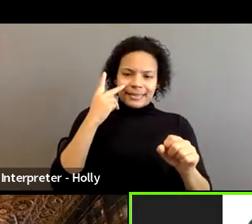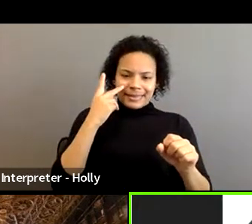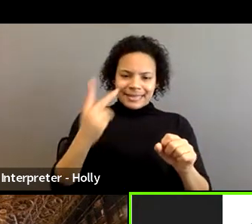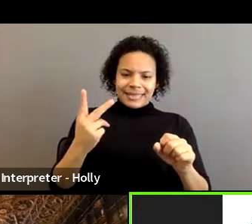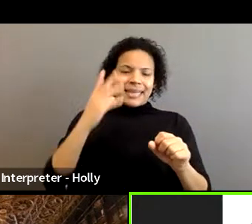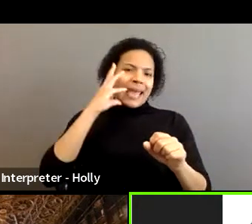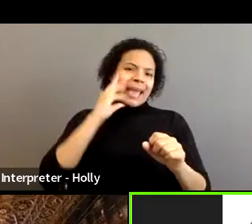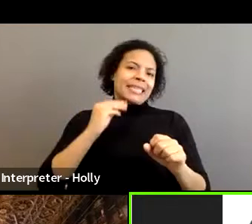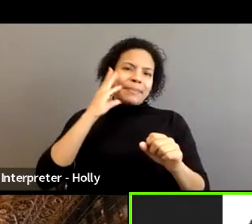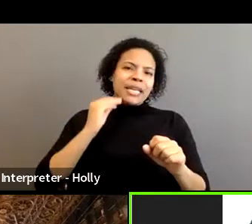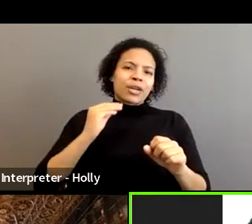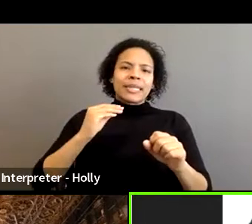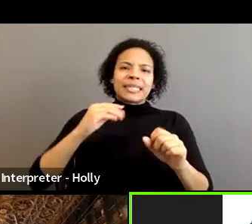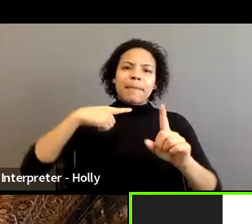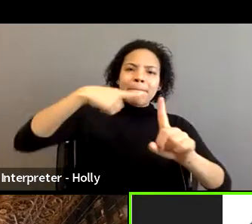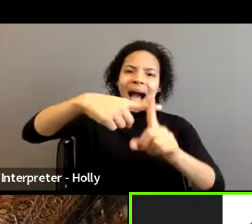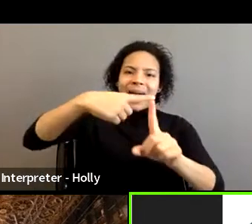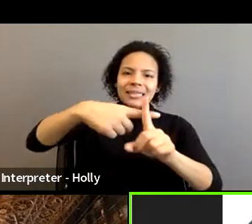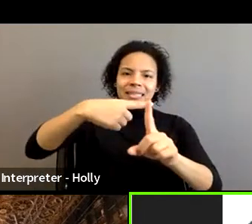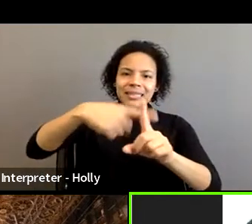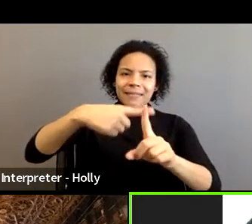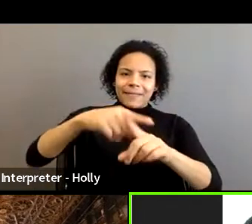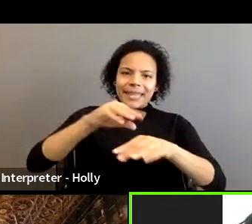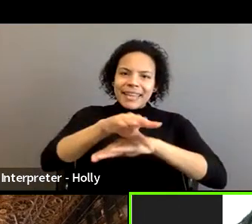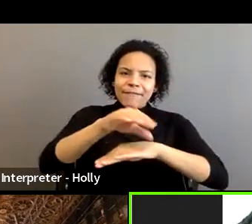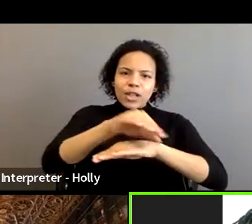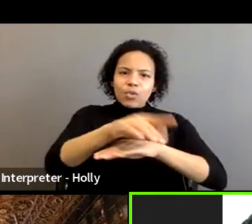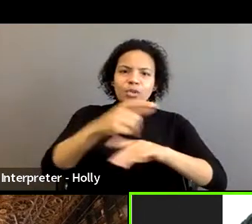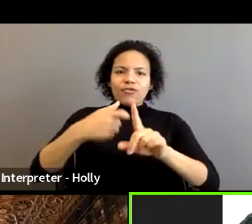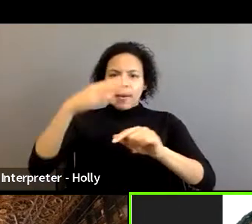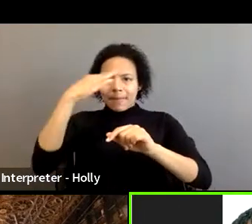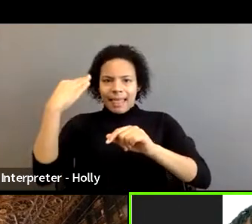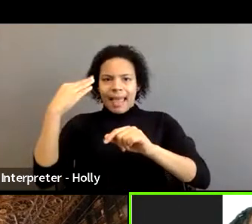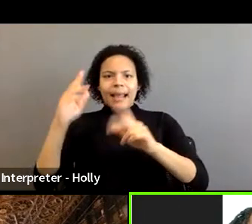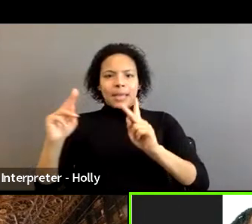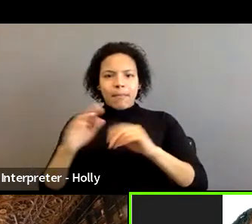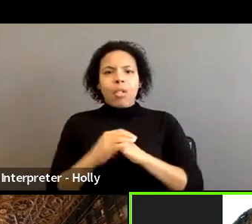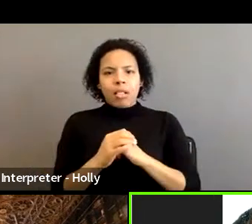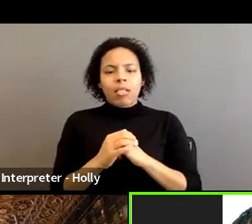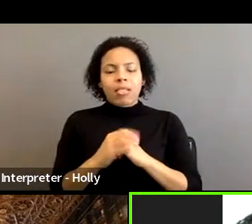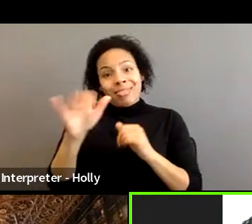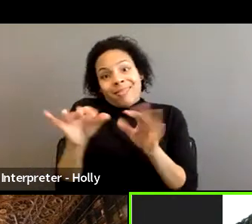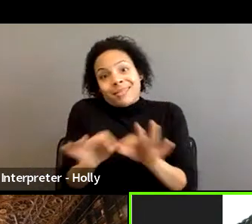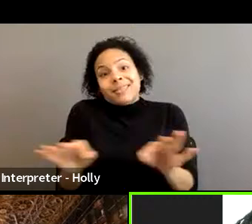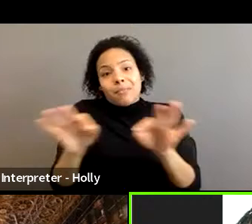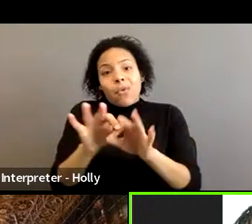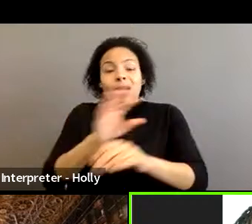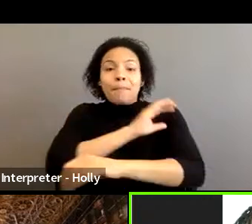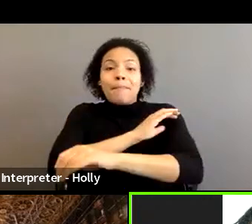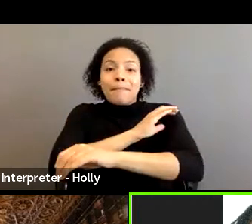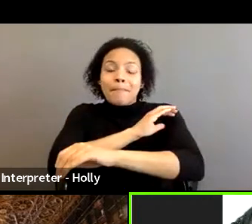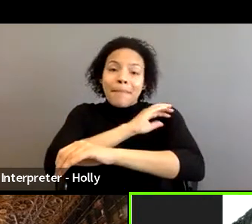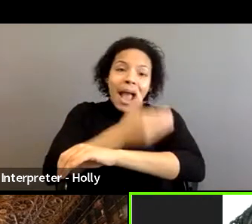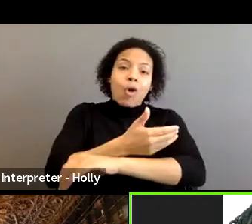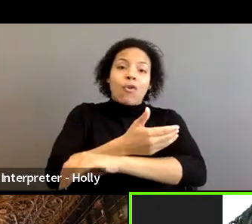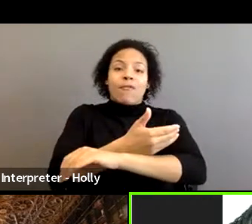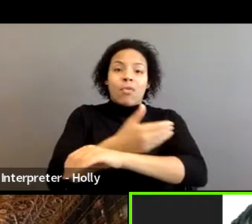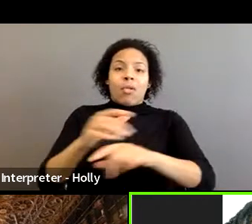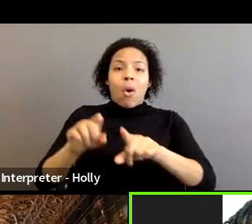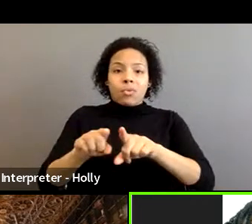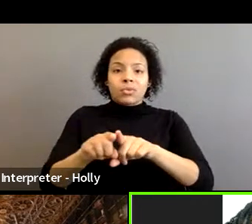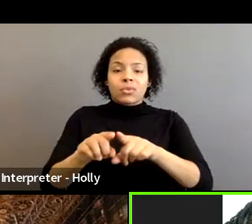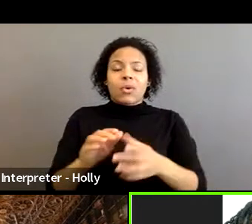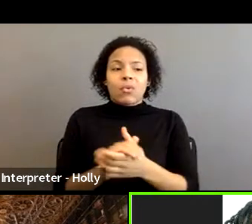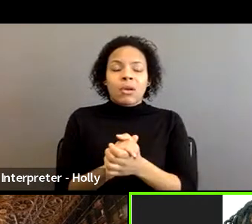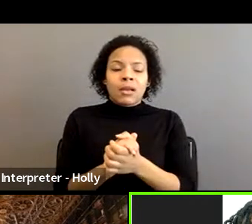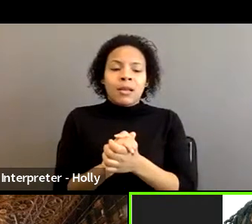Black positivity and Black influence within the community. And I believe that that's very powerful too, even for people